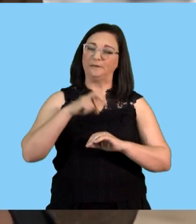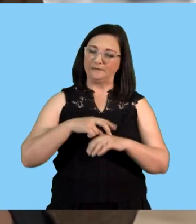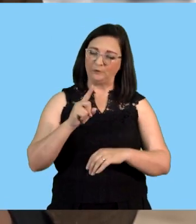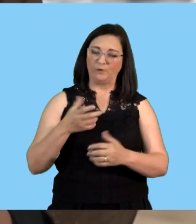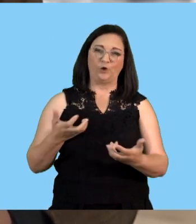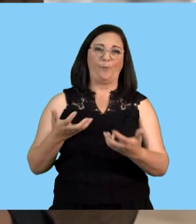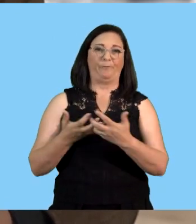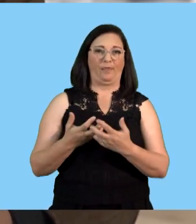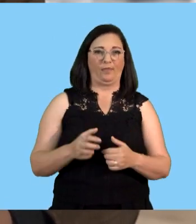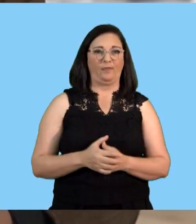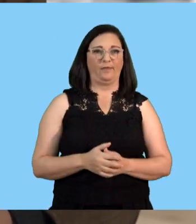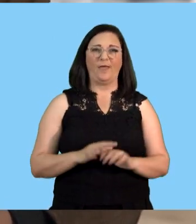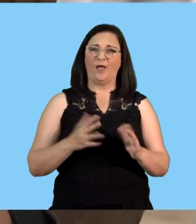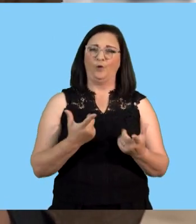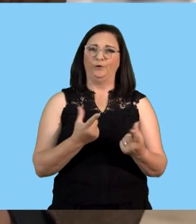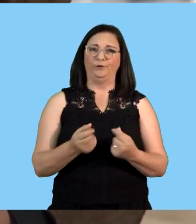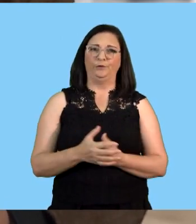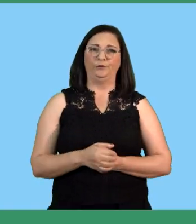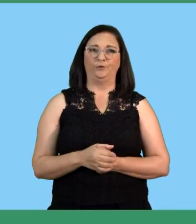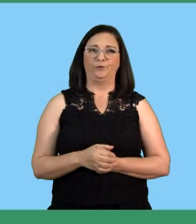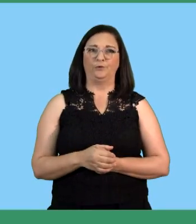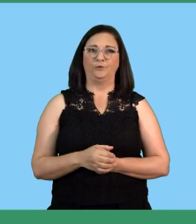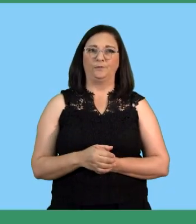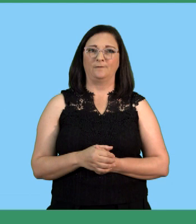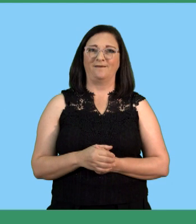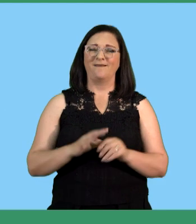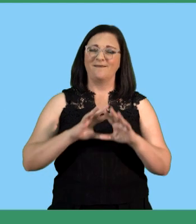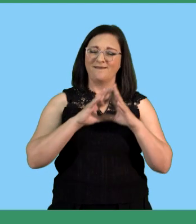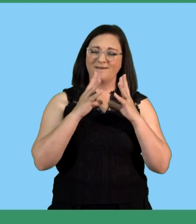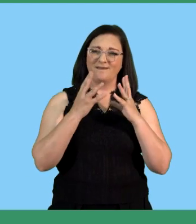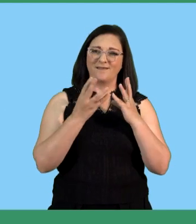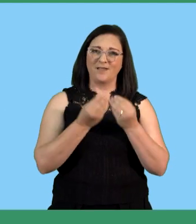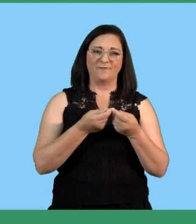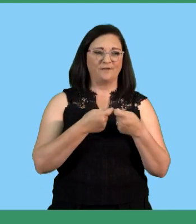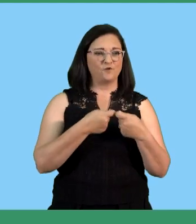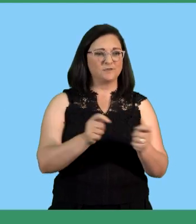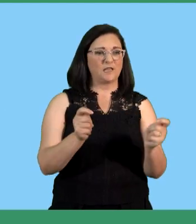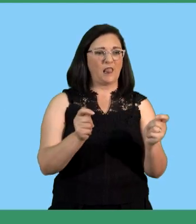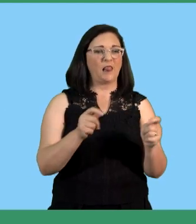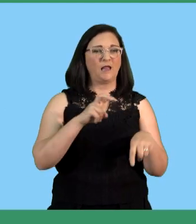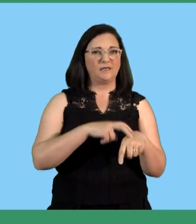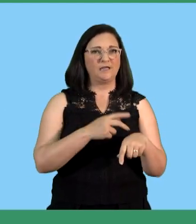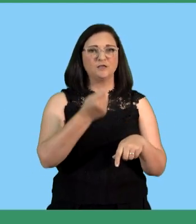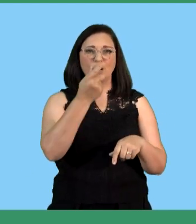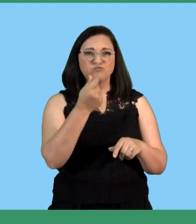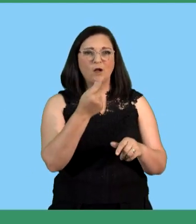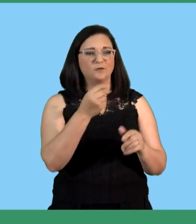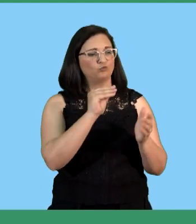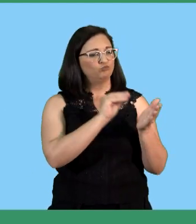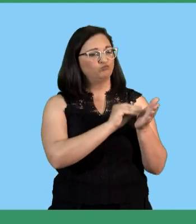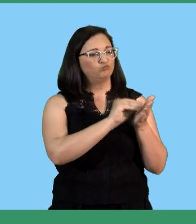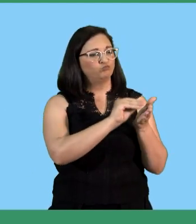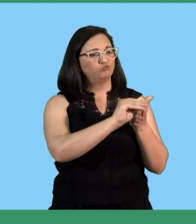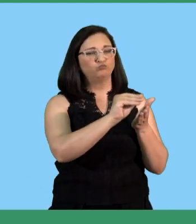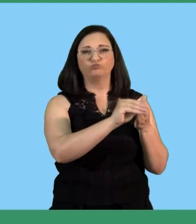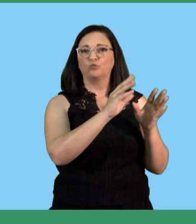comply. How do we comply? Disclose prices of all products on sale. There should not be hidden prices.